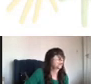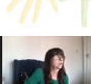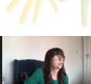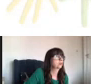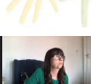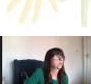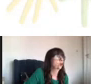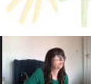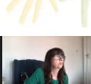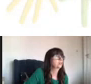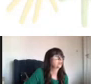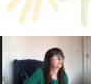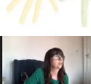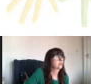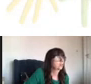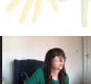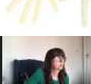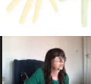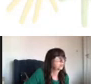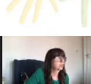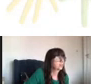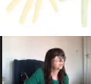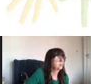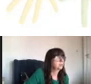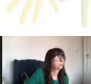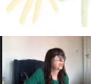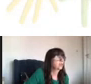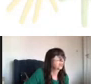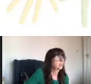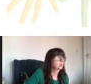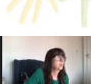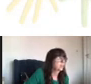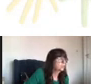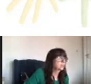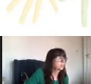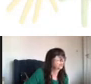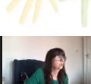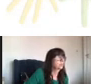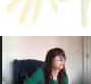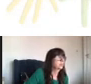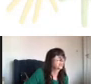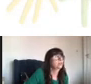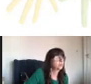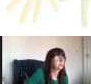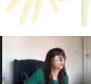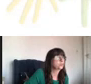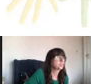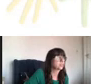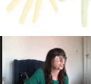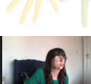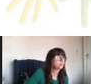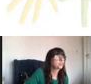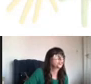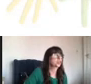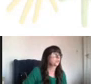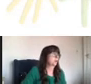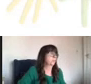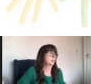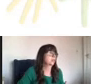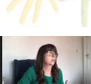people are part of signing people. We are including people who use hearing people who sign